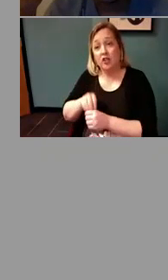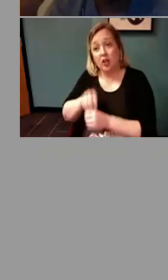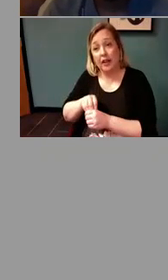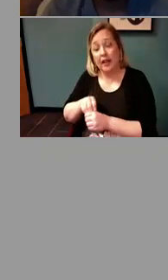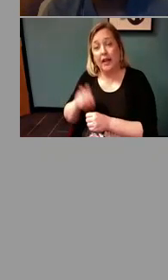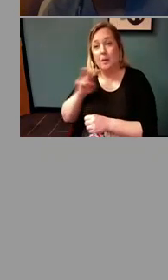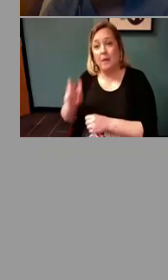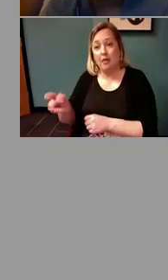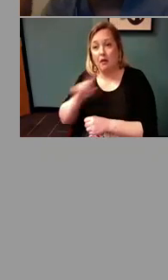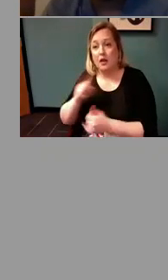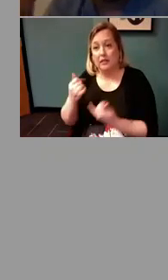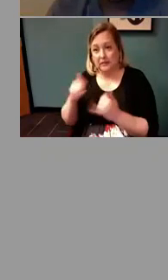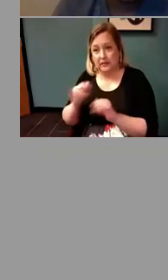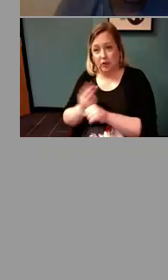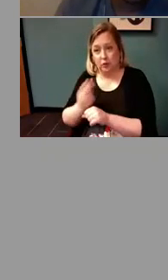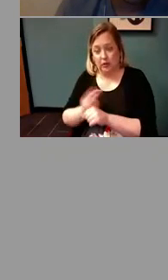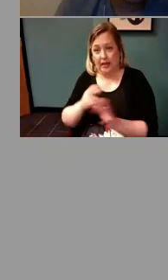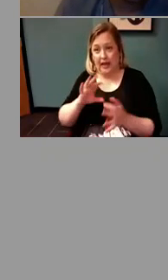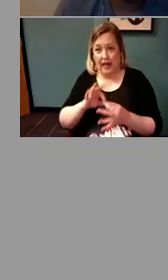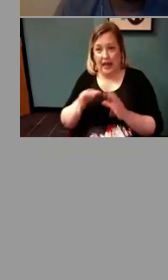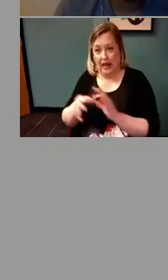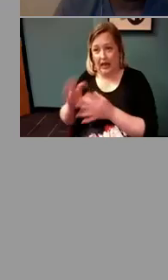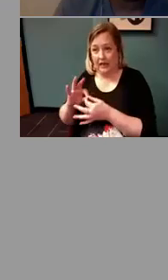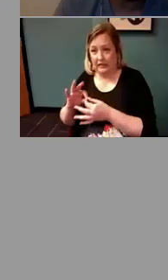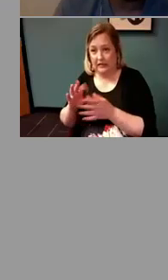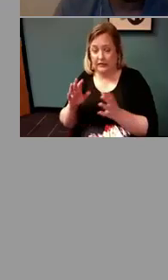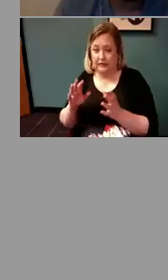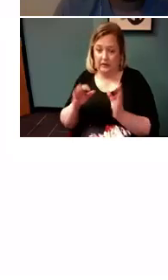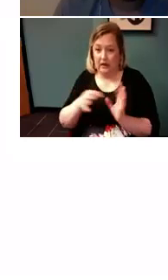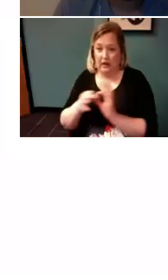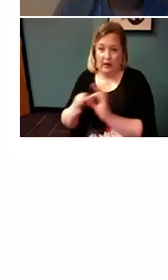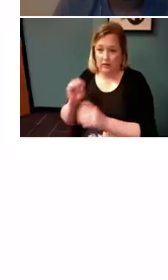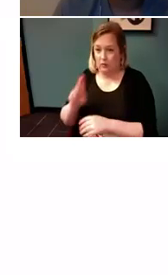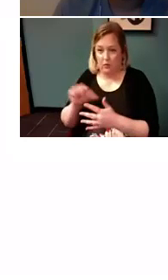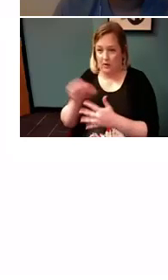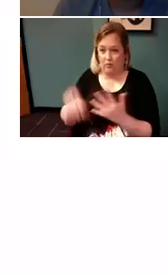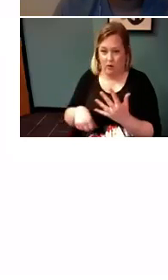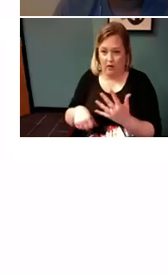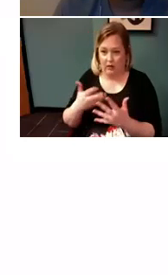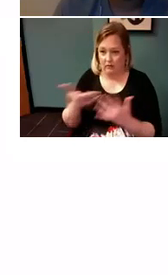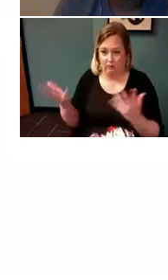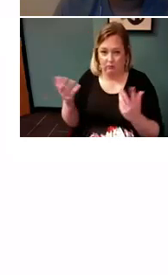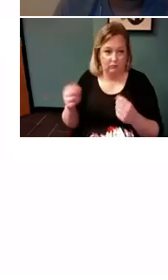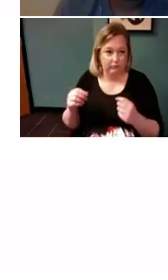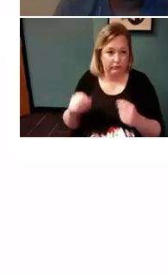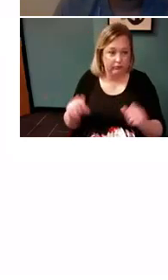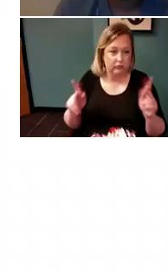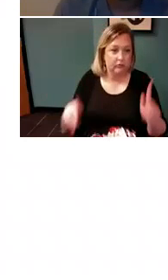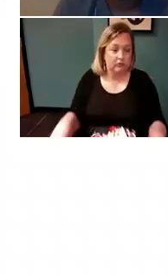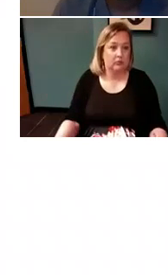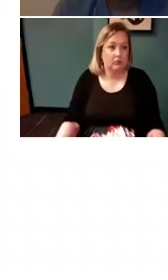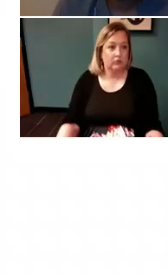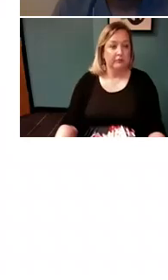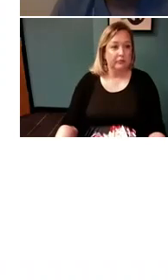linked list or an array data structure. Oh my god, I went from that to